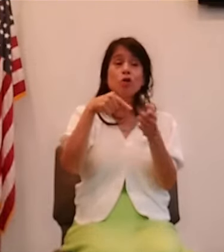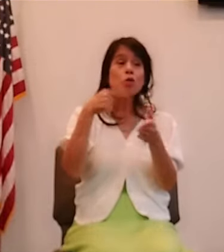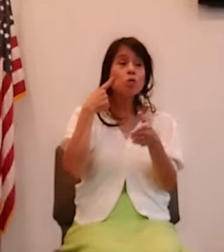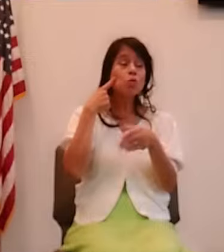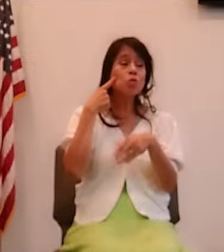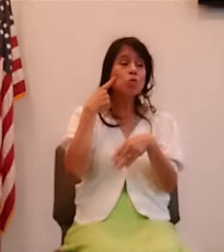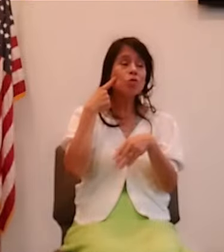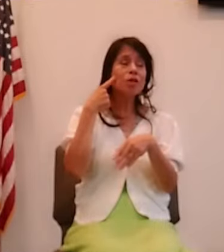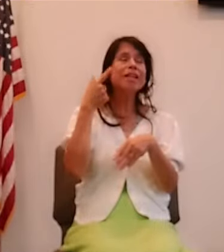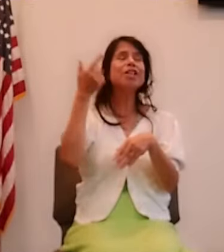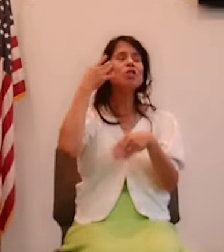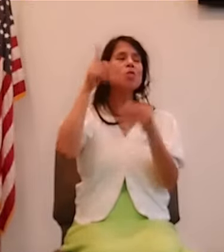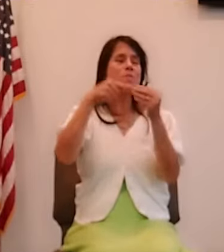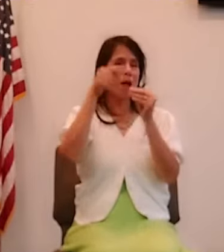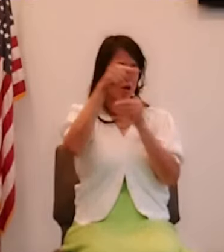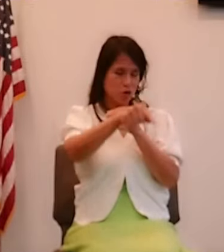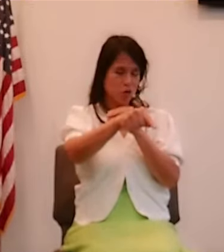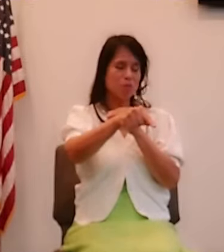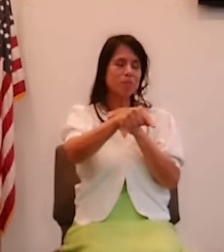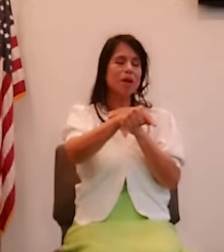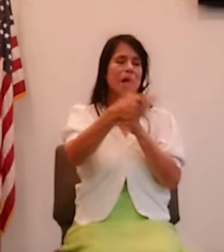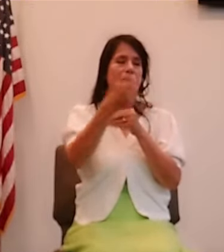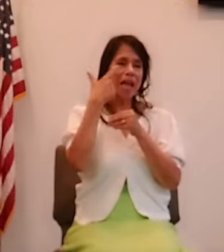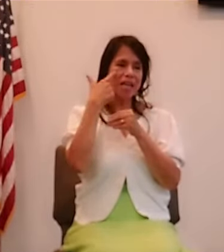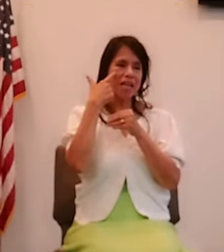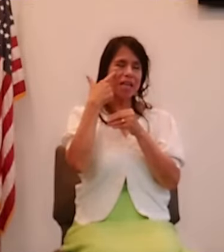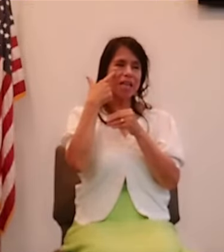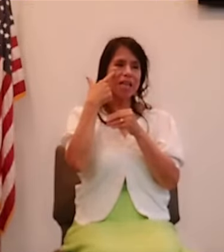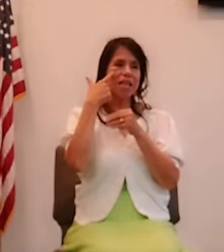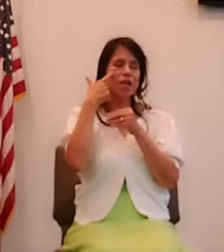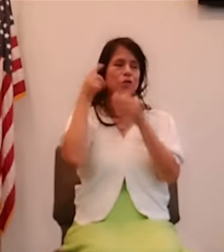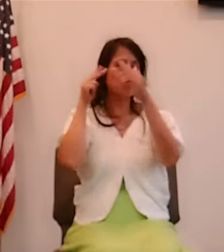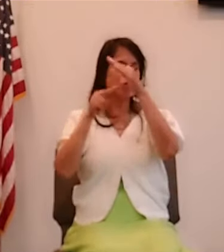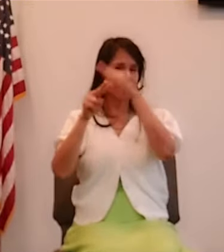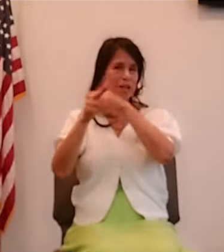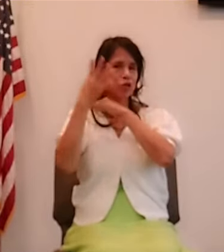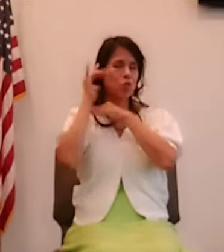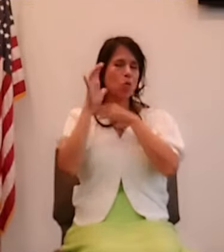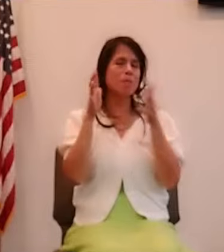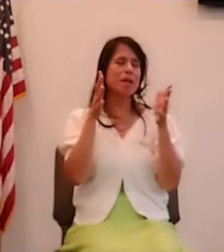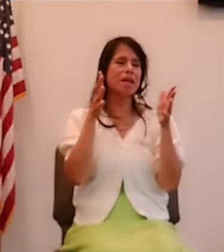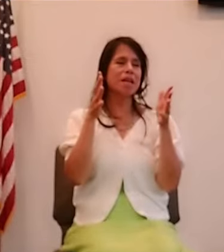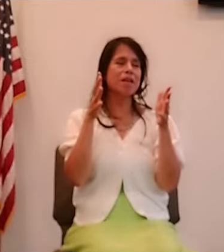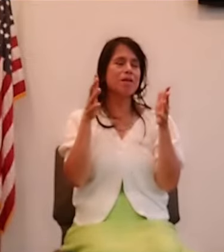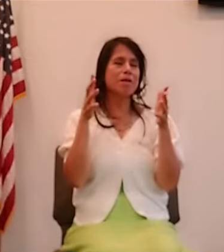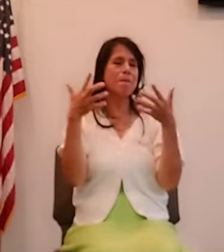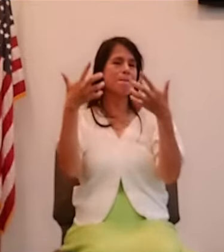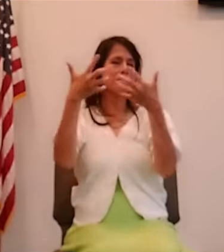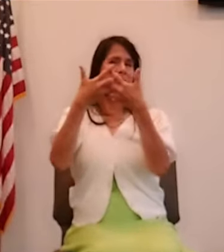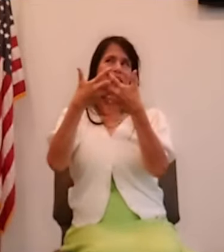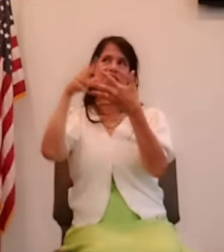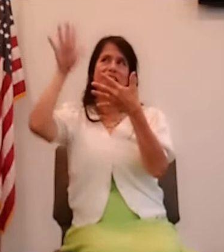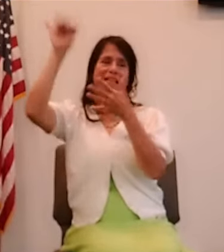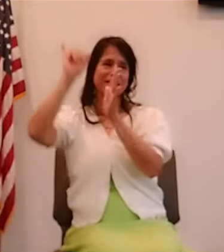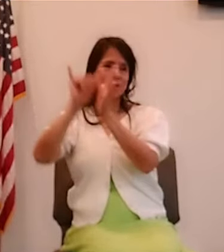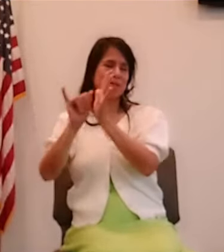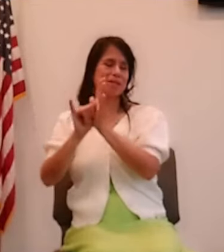predestined to be conformed to the likeness of his Son, that he might be the firstborn among many